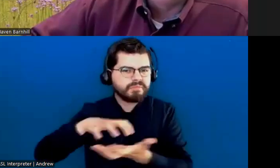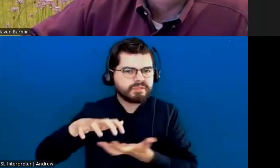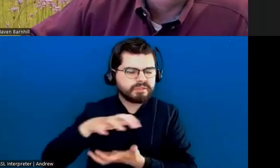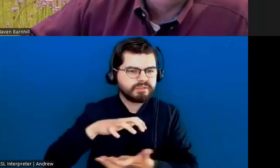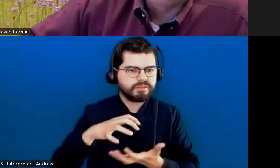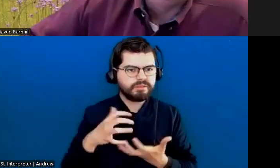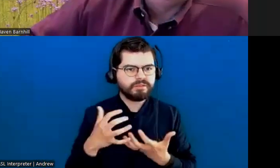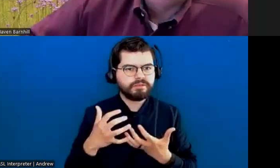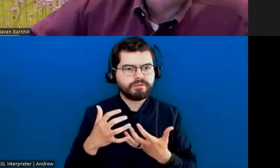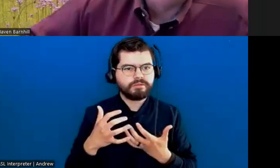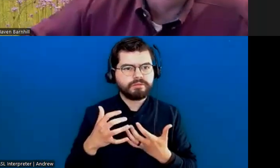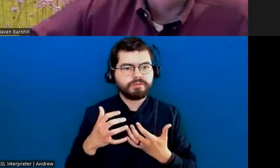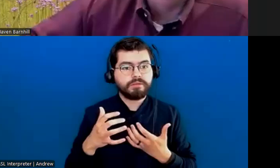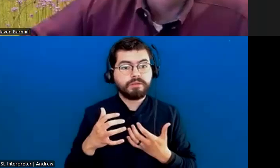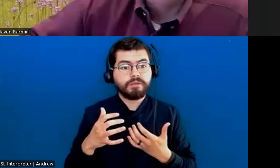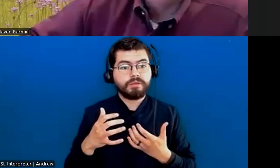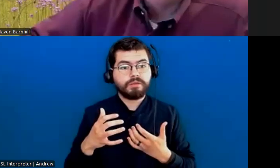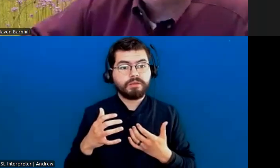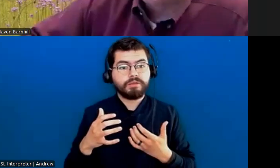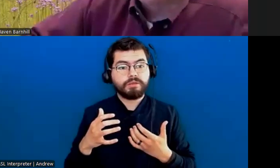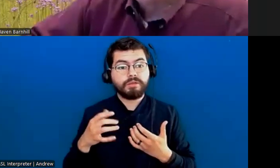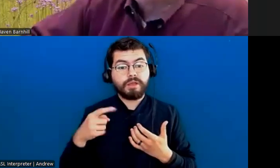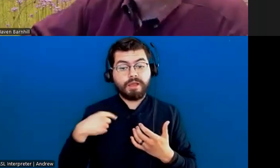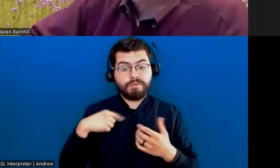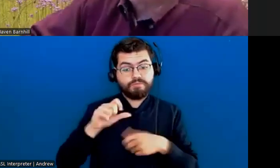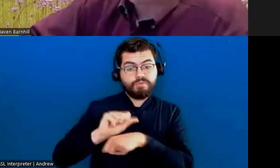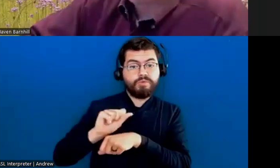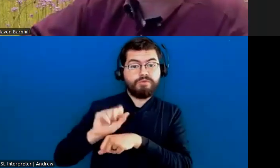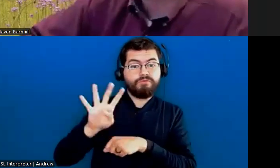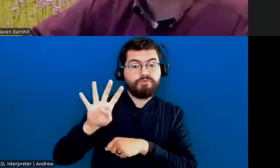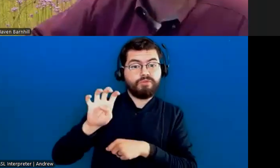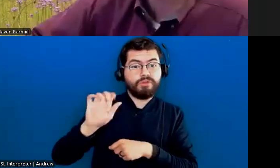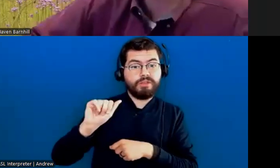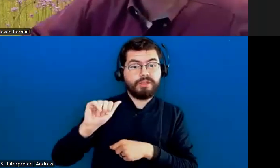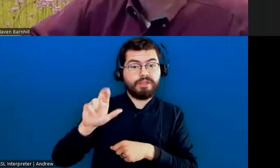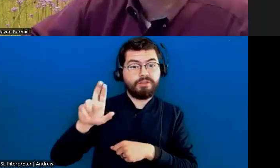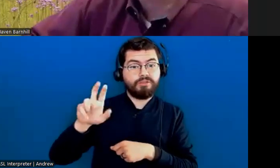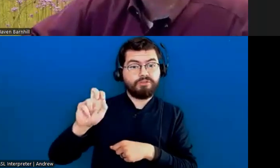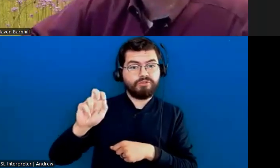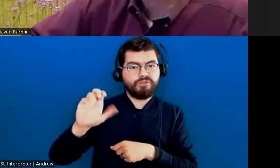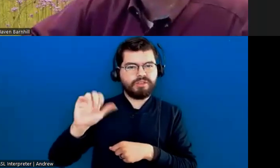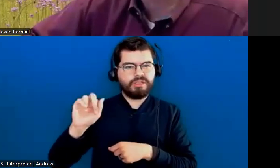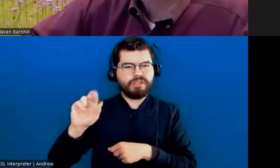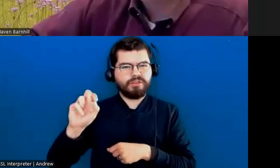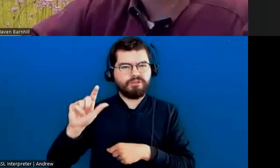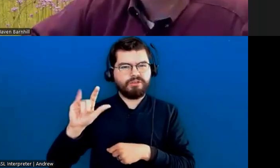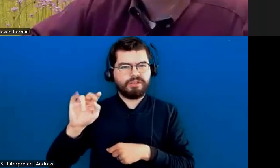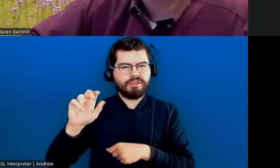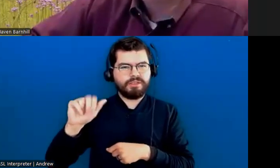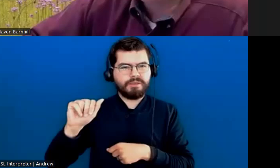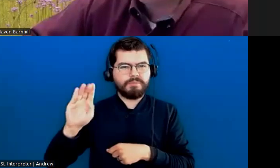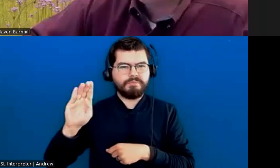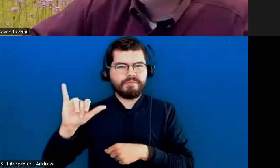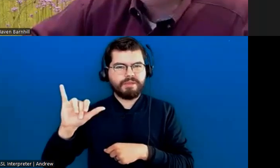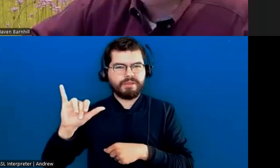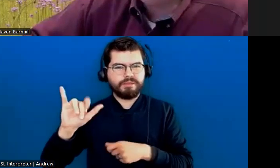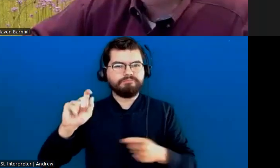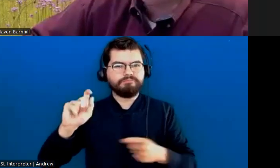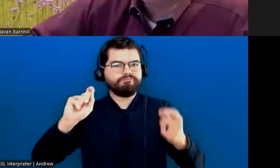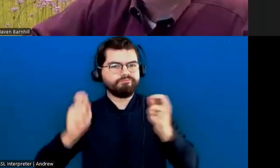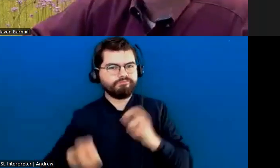I'm working on one right now, about a 400-acre Carolina Bay that was ditched and drained and converted to rice culture.